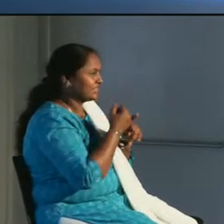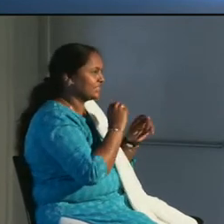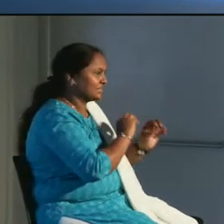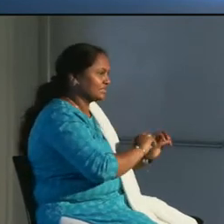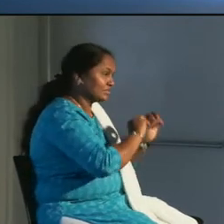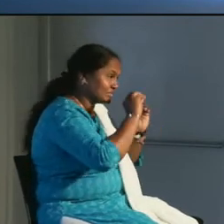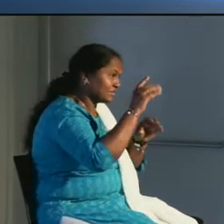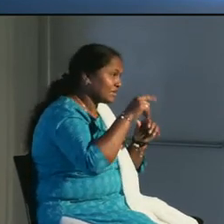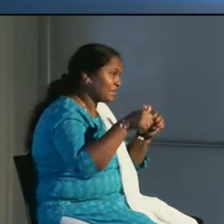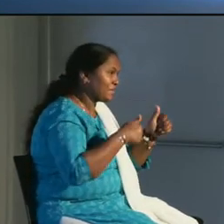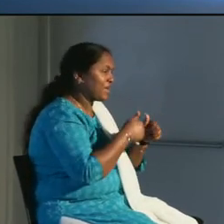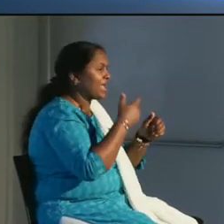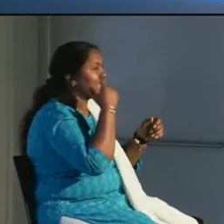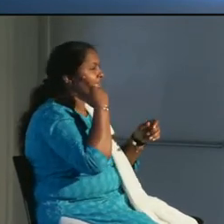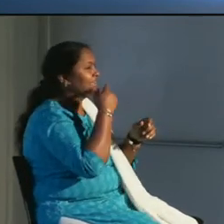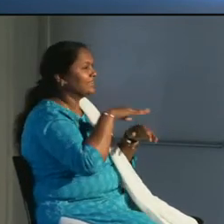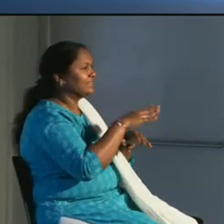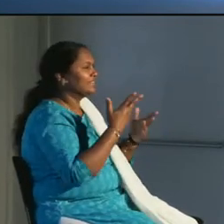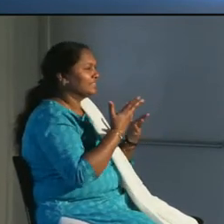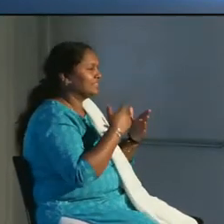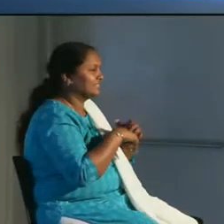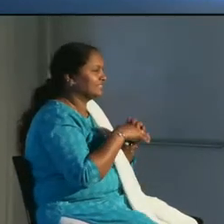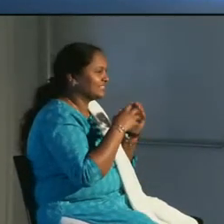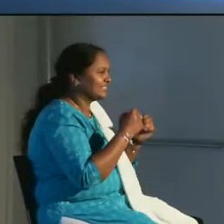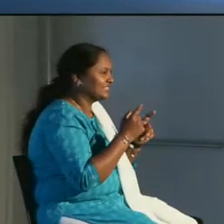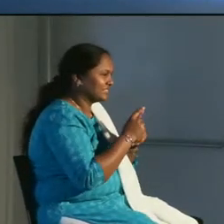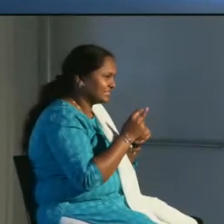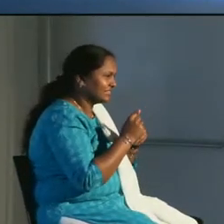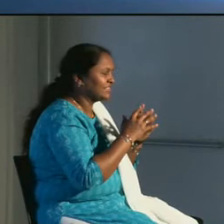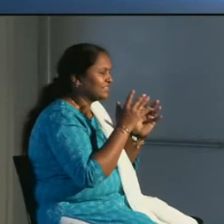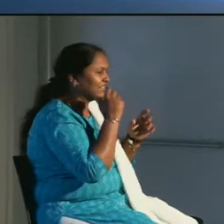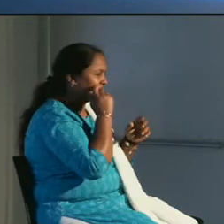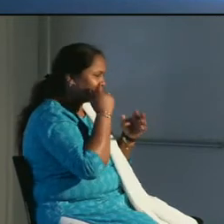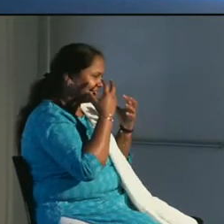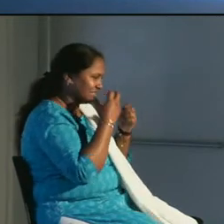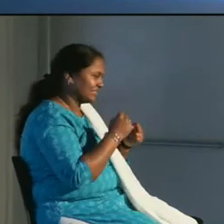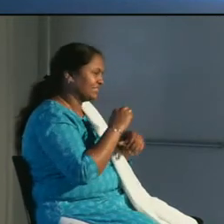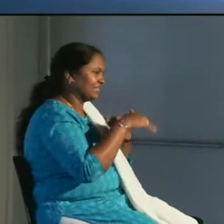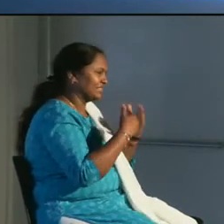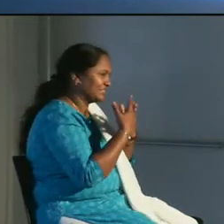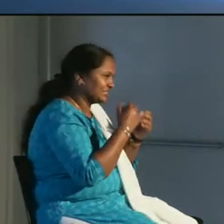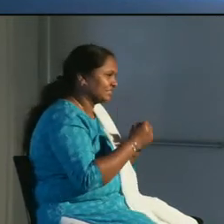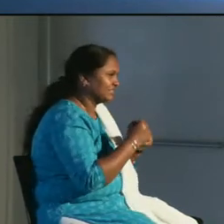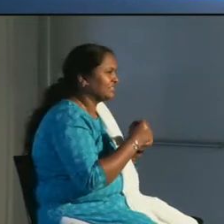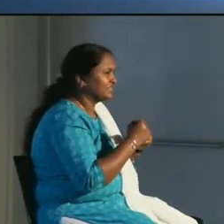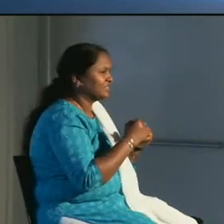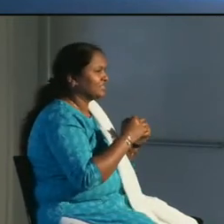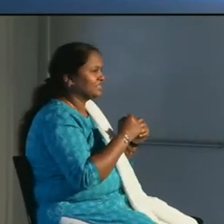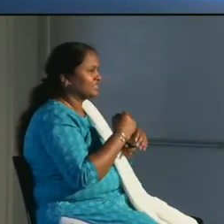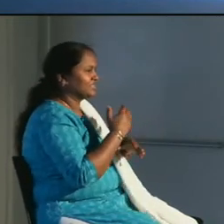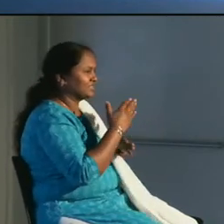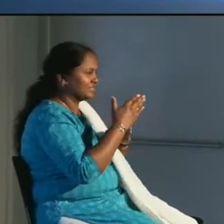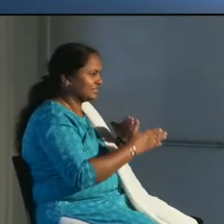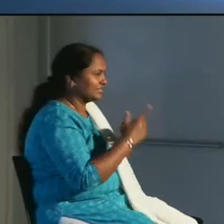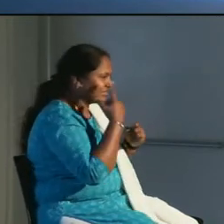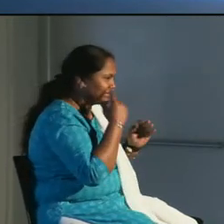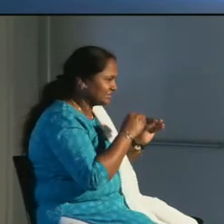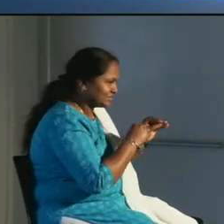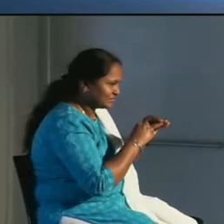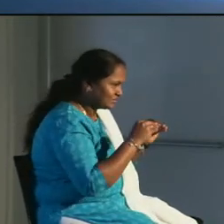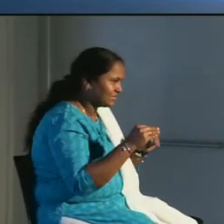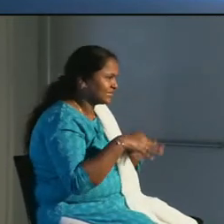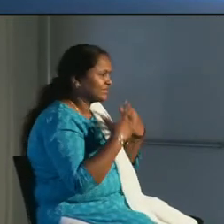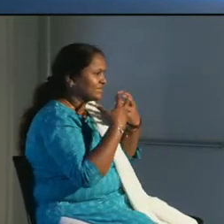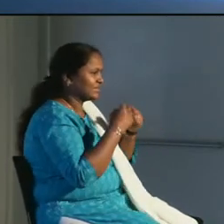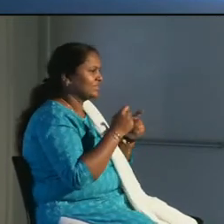throws it back at you. And I was happy. He even wrote a poem about it. It was completely moved. Every girl thought it was an